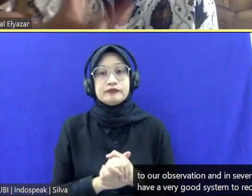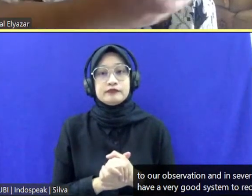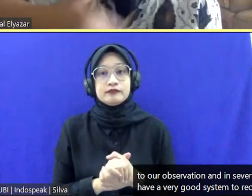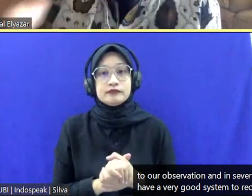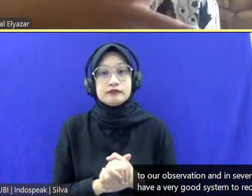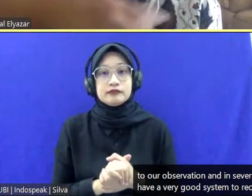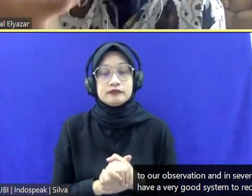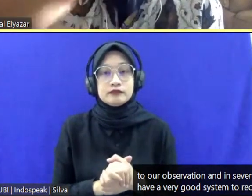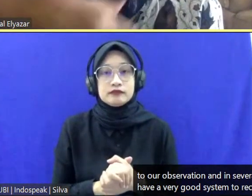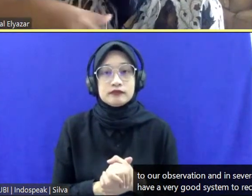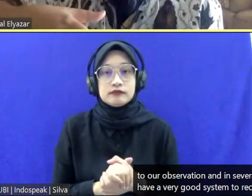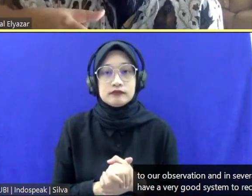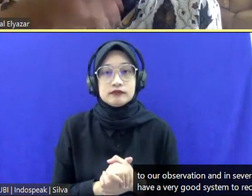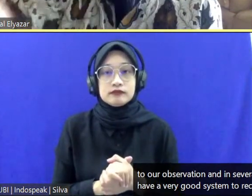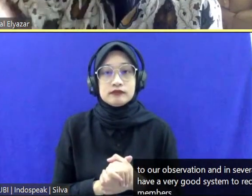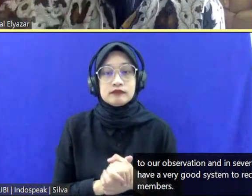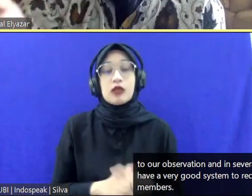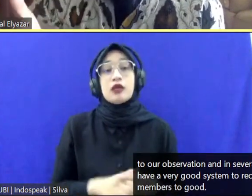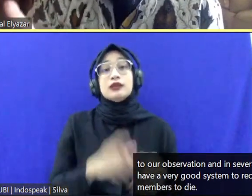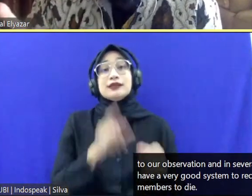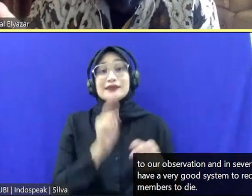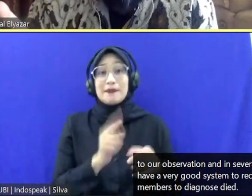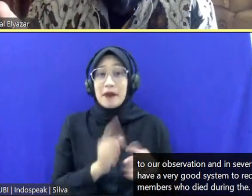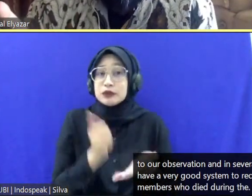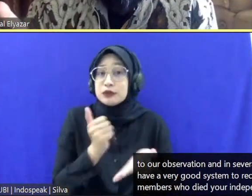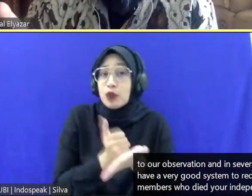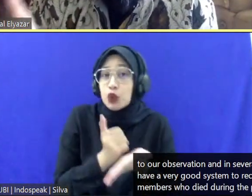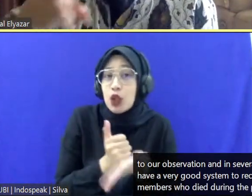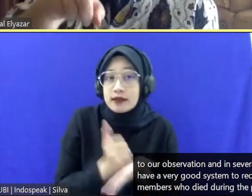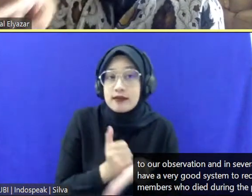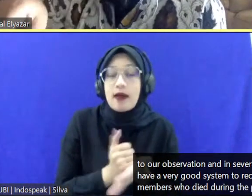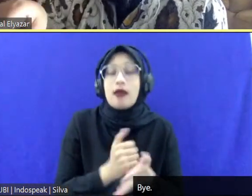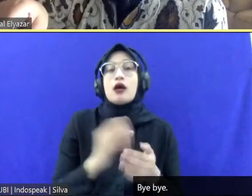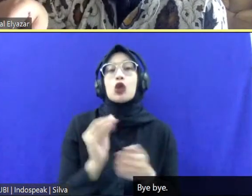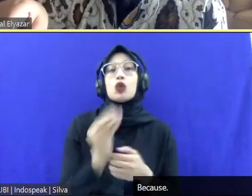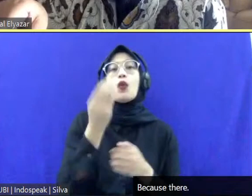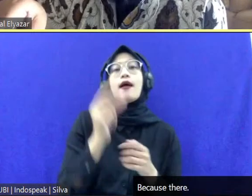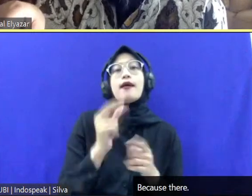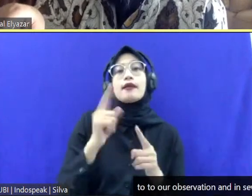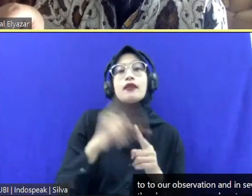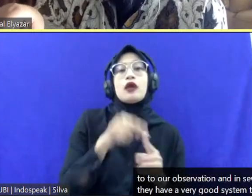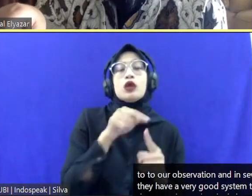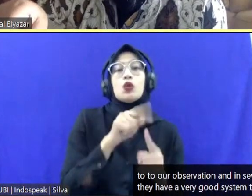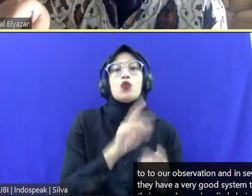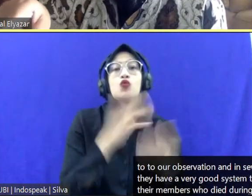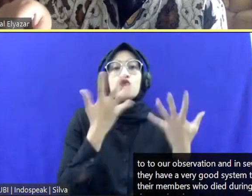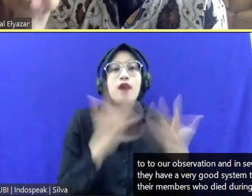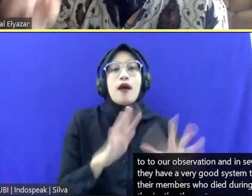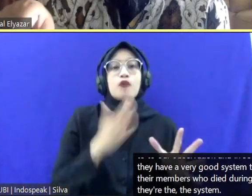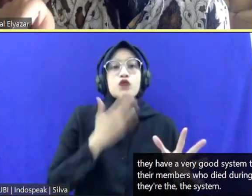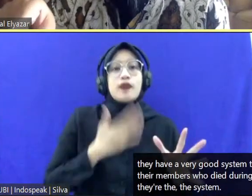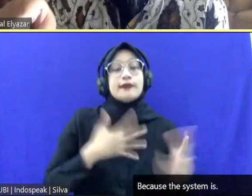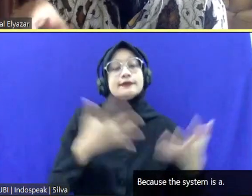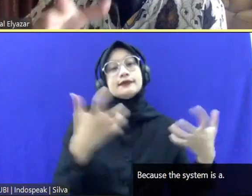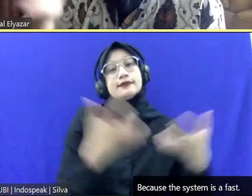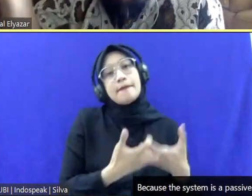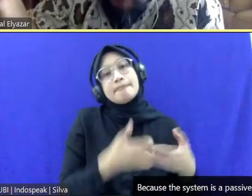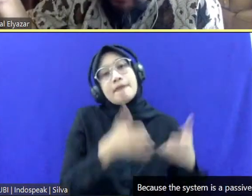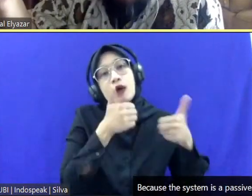of their members who died during the pandemic. But because the system is a